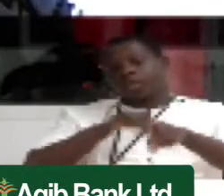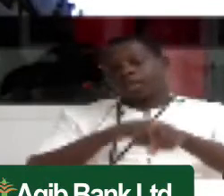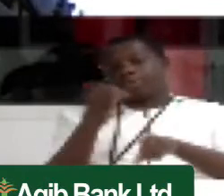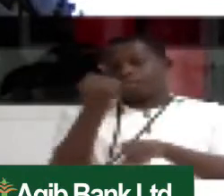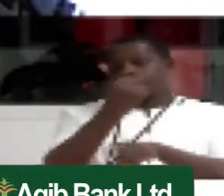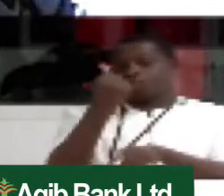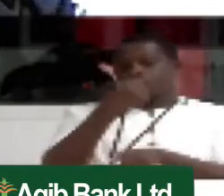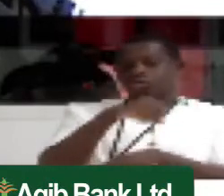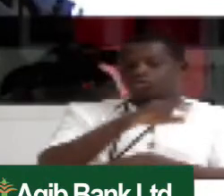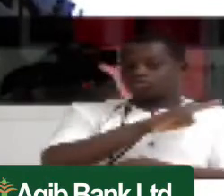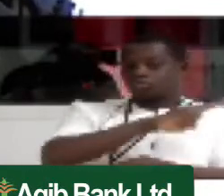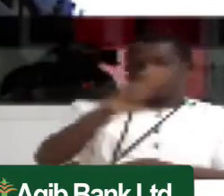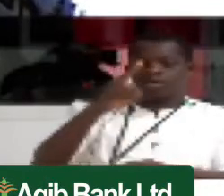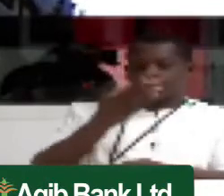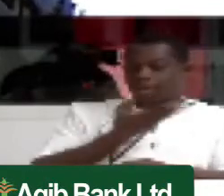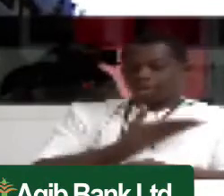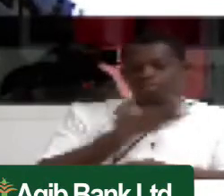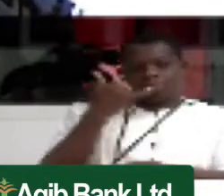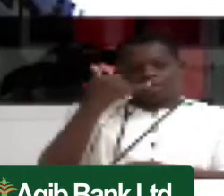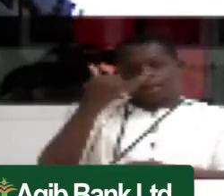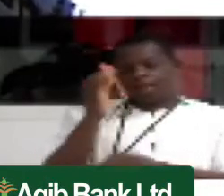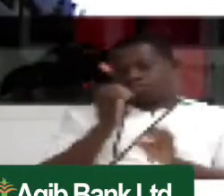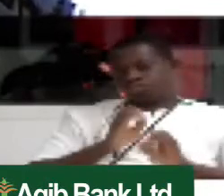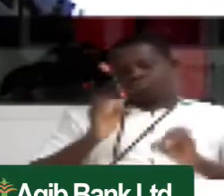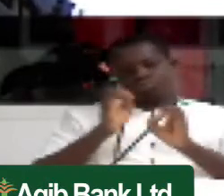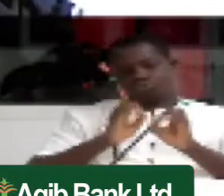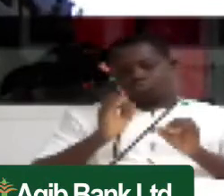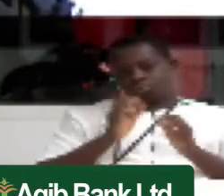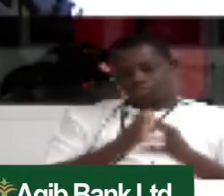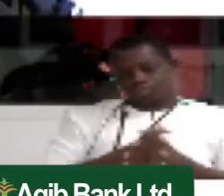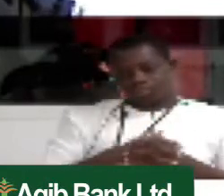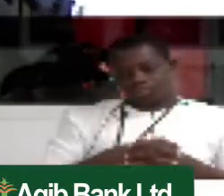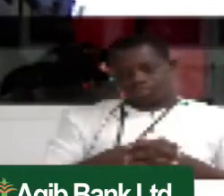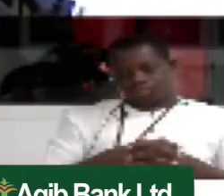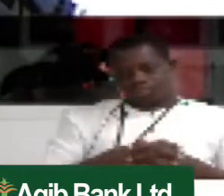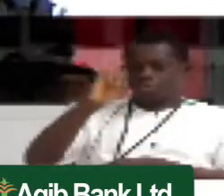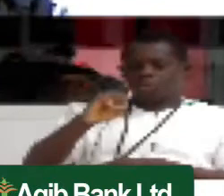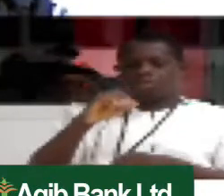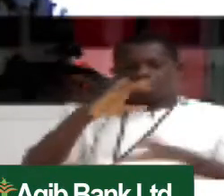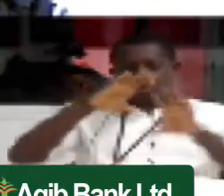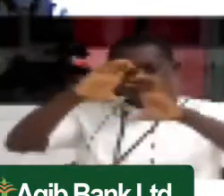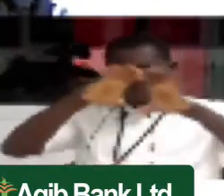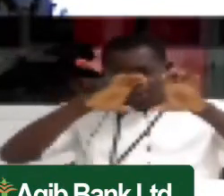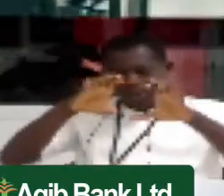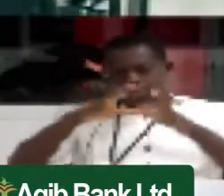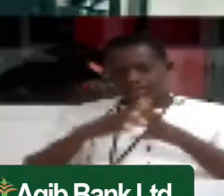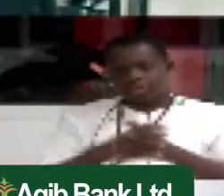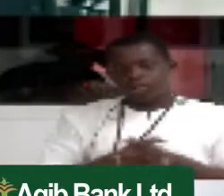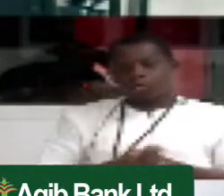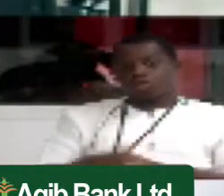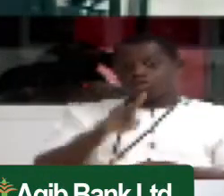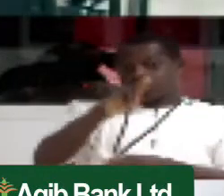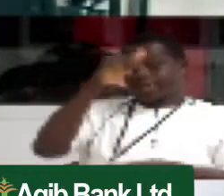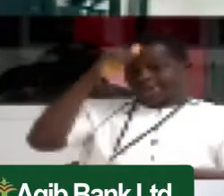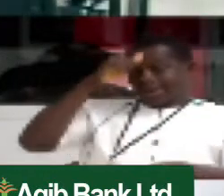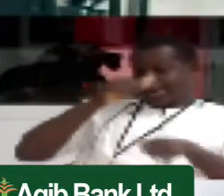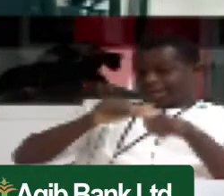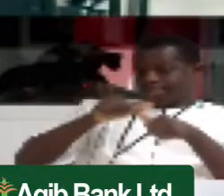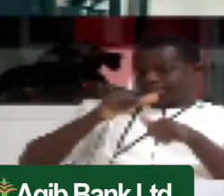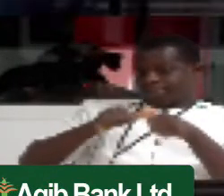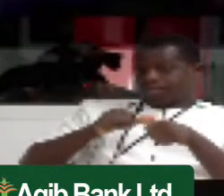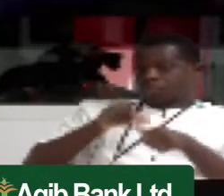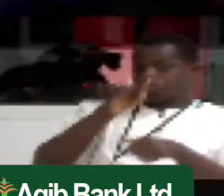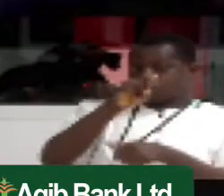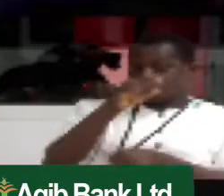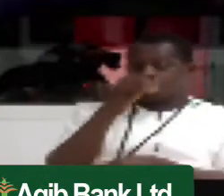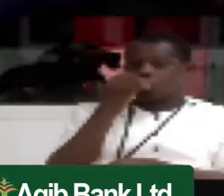balia. It took a long time, some time, because of he lacked a telephone. Remember, you told us that you rode in a